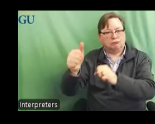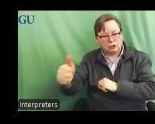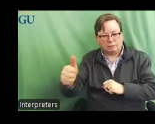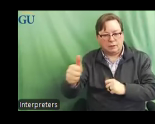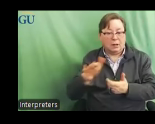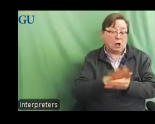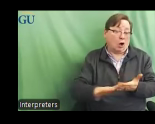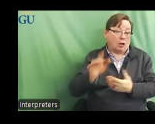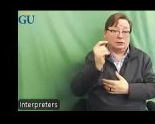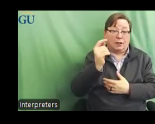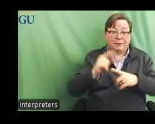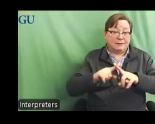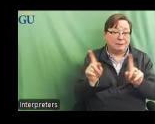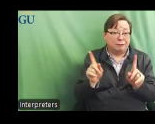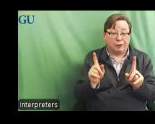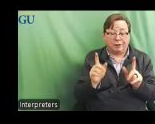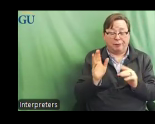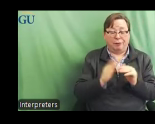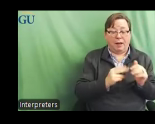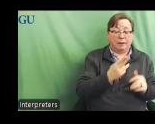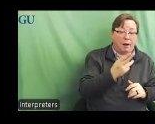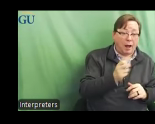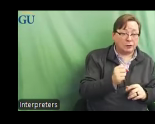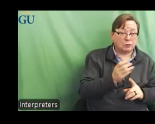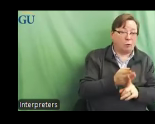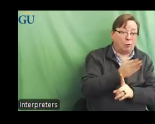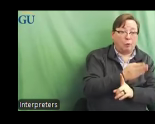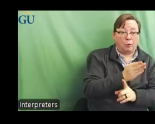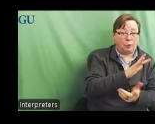different than obviously being in high school or